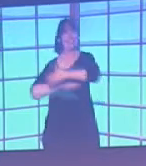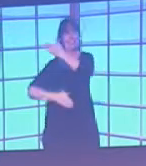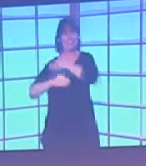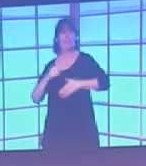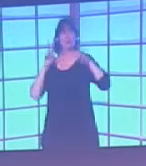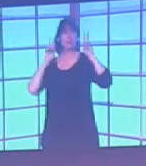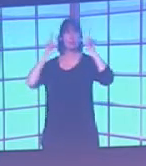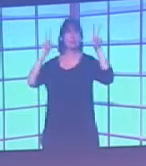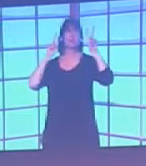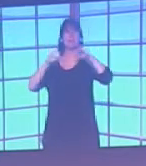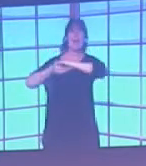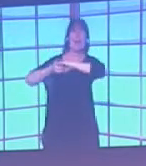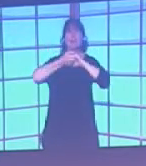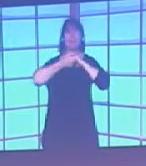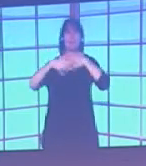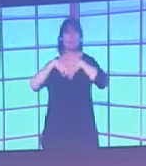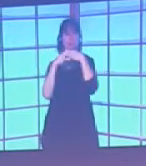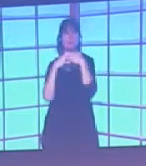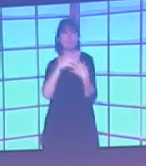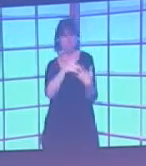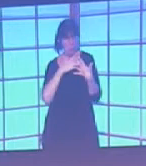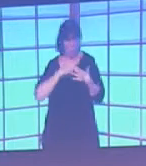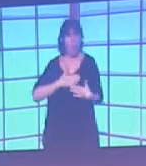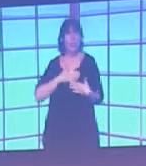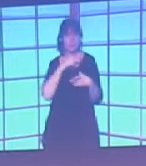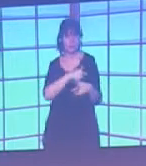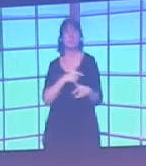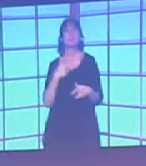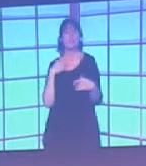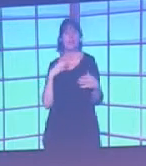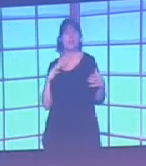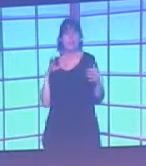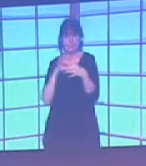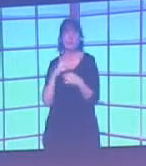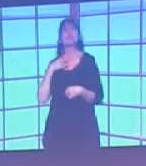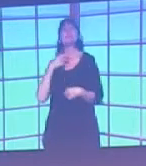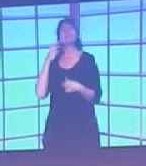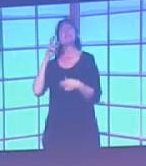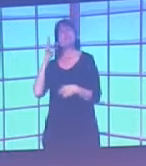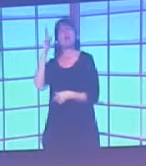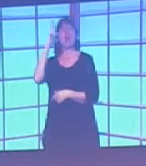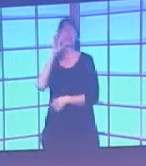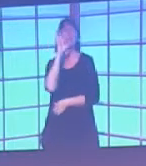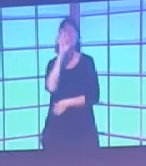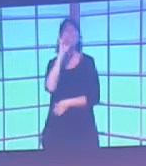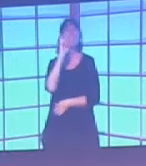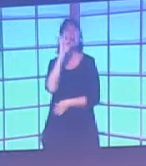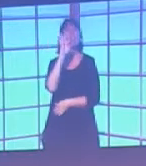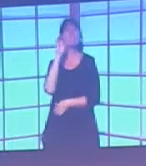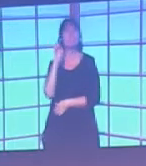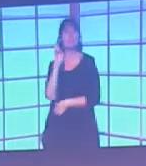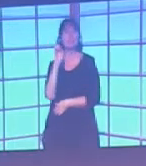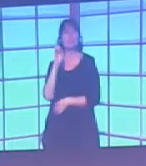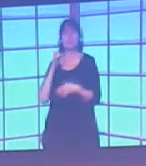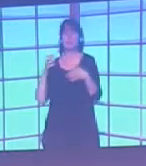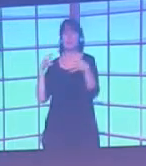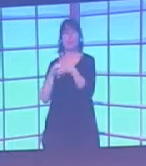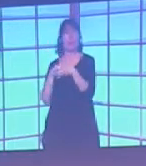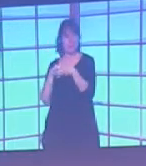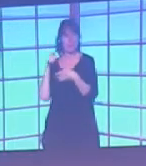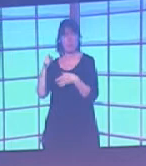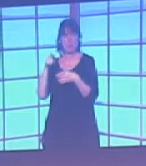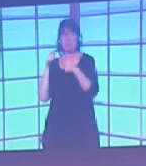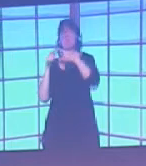Association. It started off with 5 clubs, and with Rangers, Dunfermline,